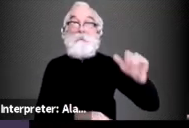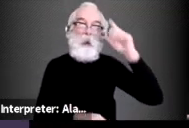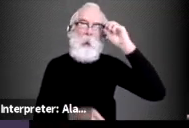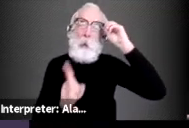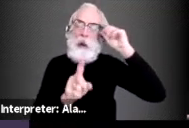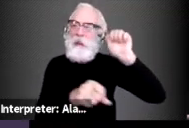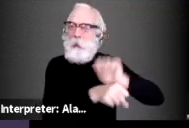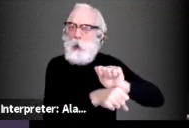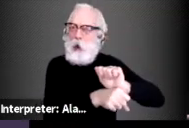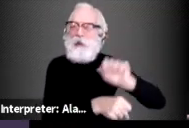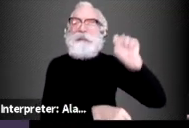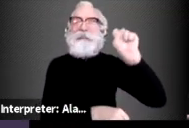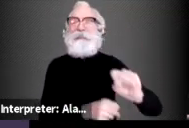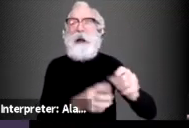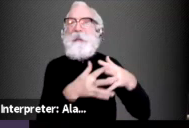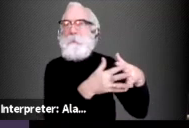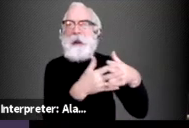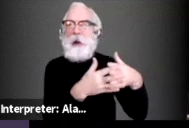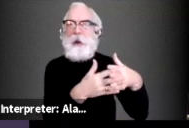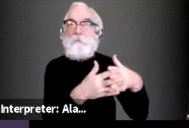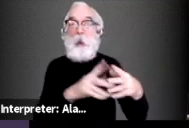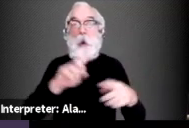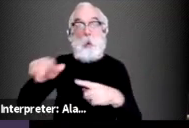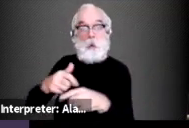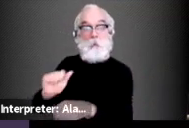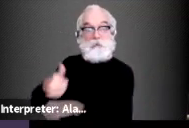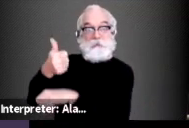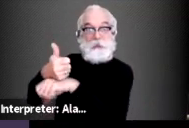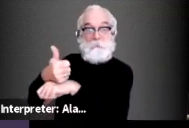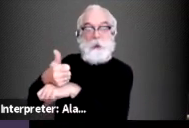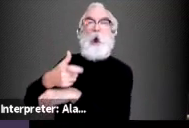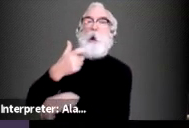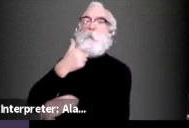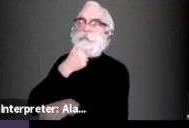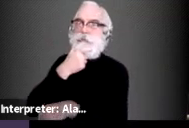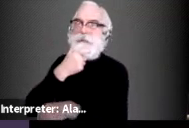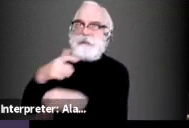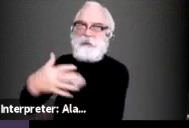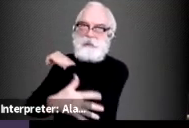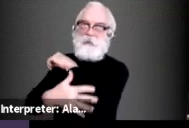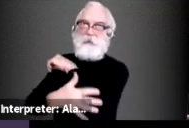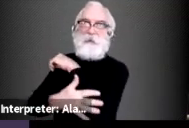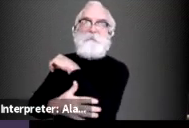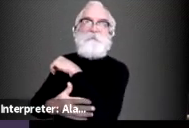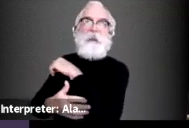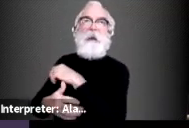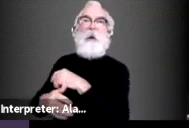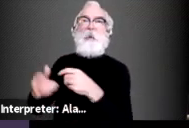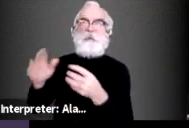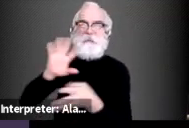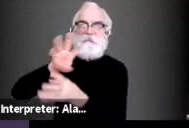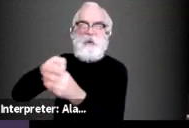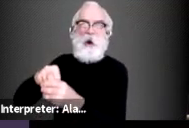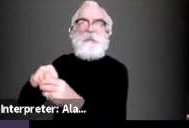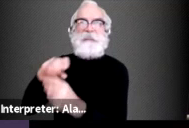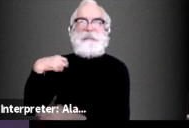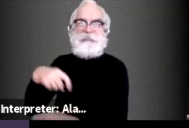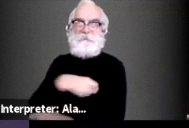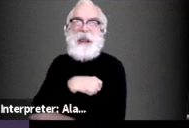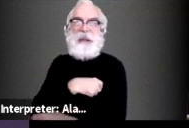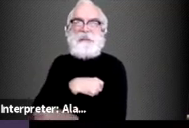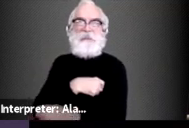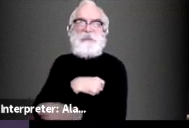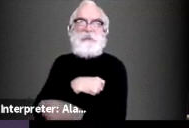created, Britain was involved in the War of Spanish Succession, and Spain controlled South America. So there was